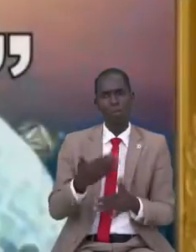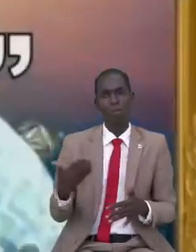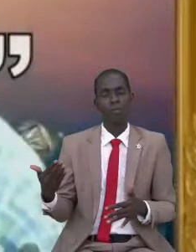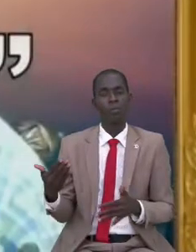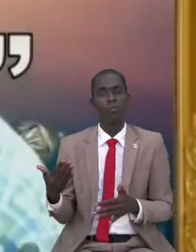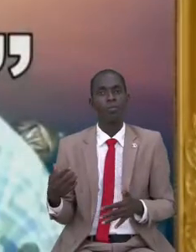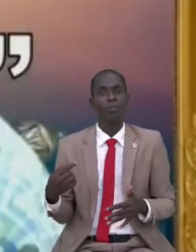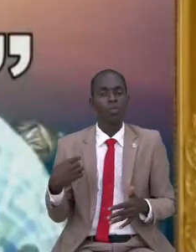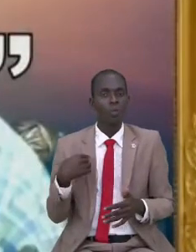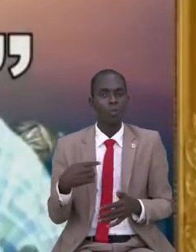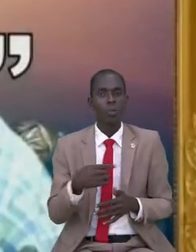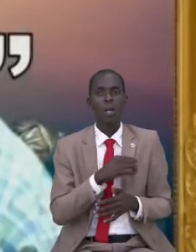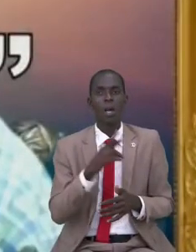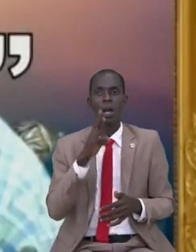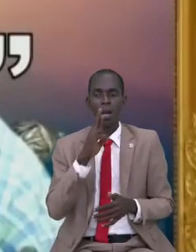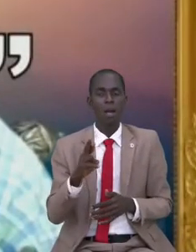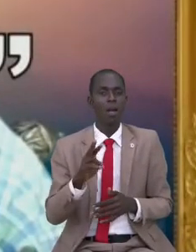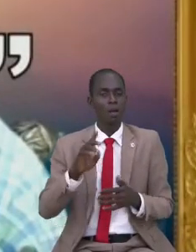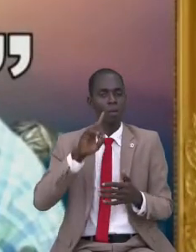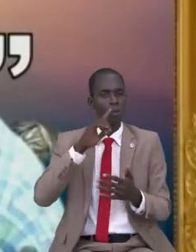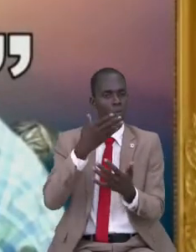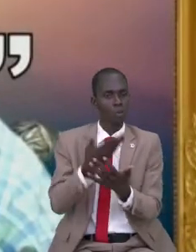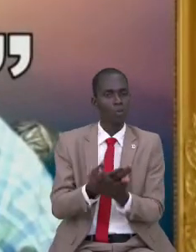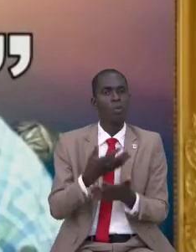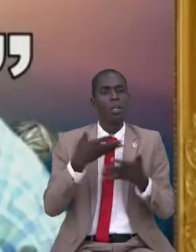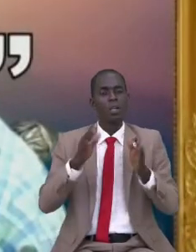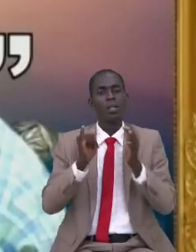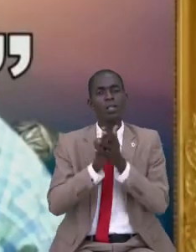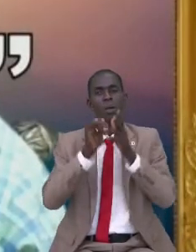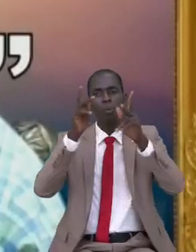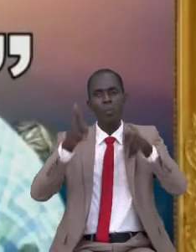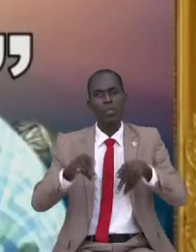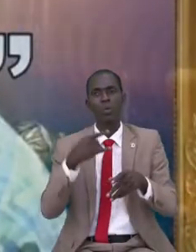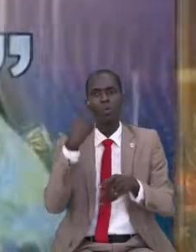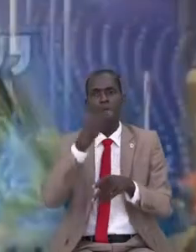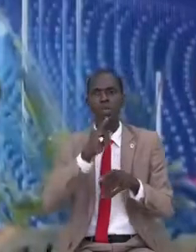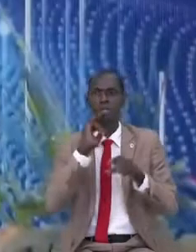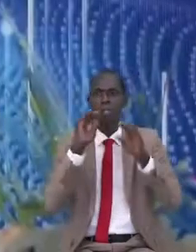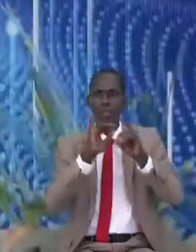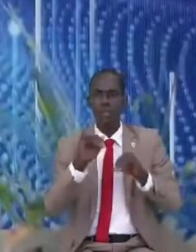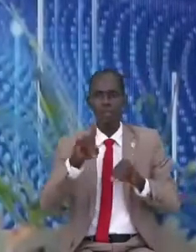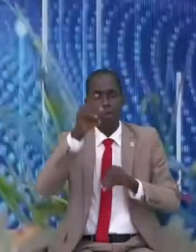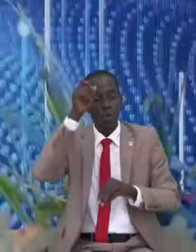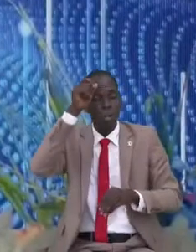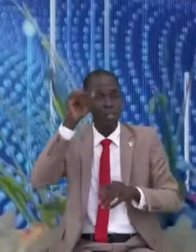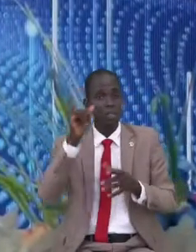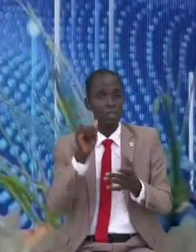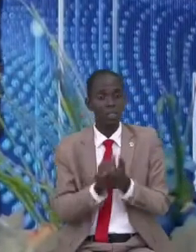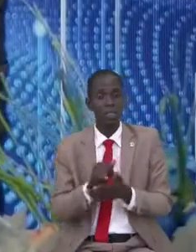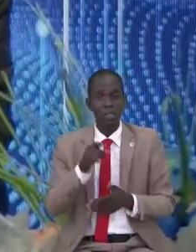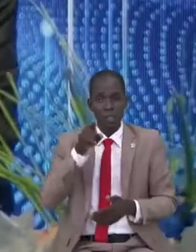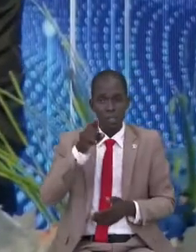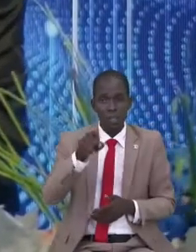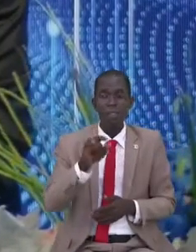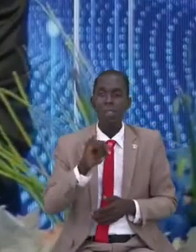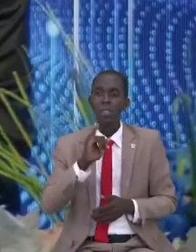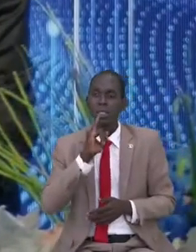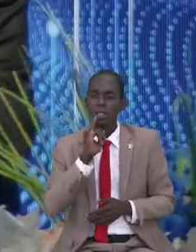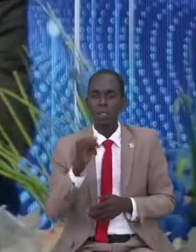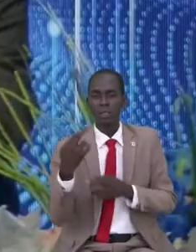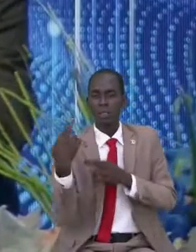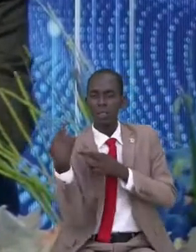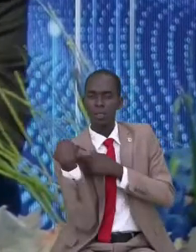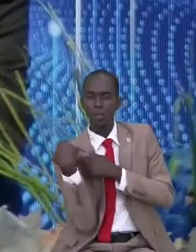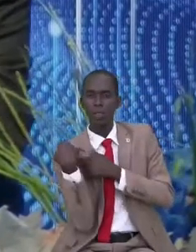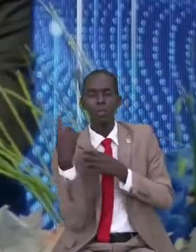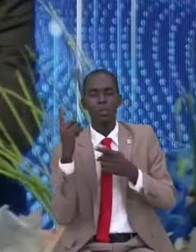a witness. Let the person who is teaching you understand that he is responsible